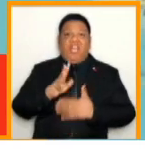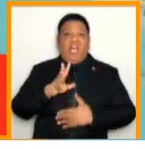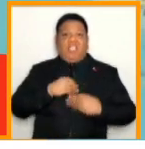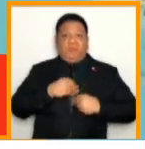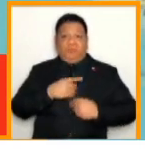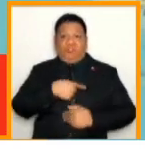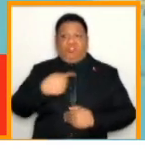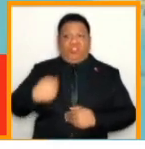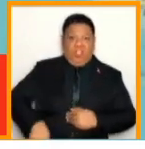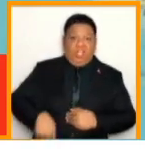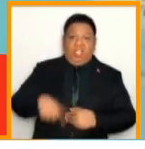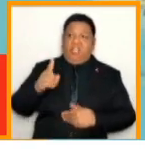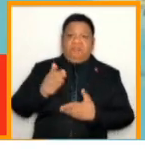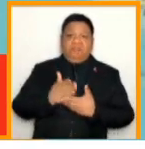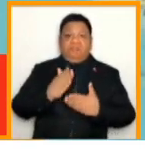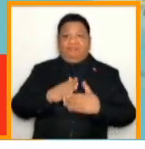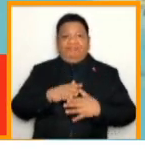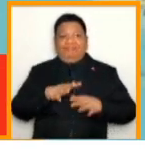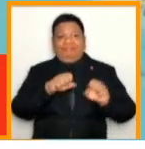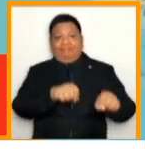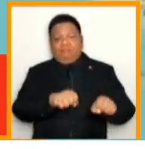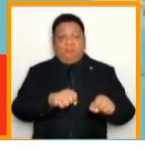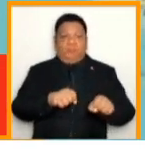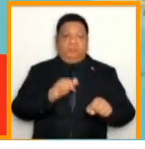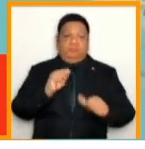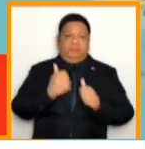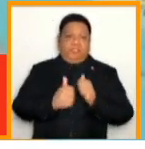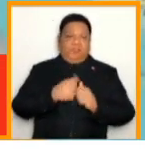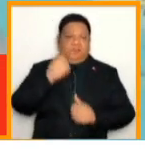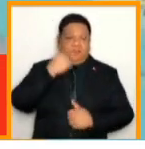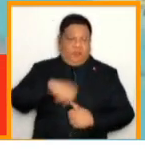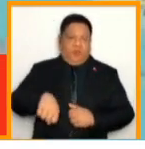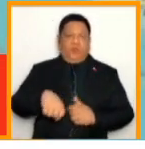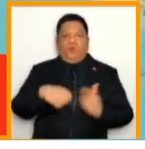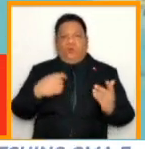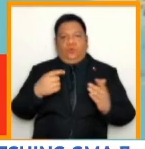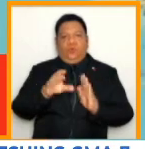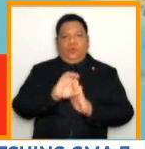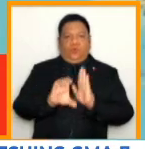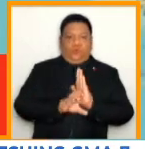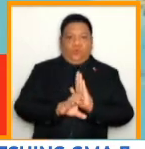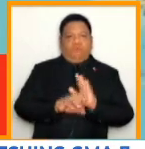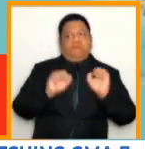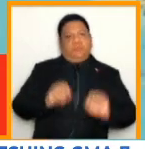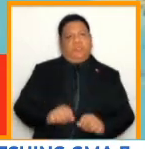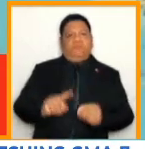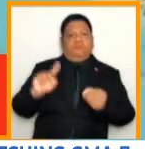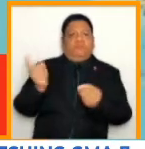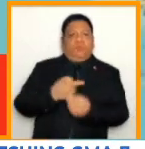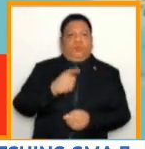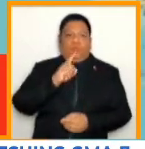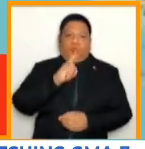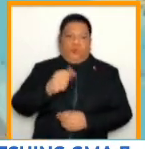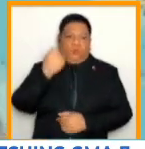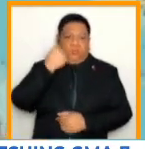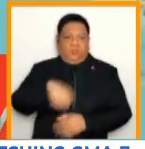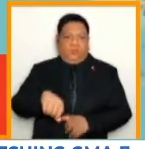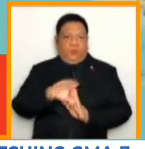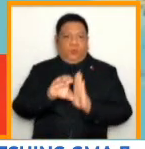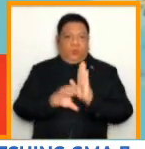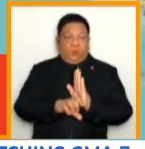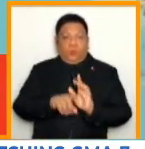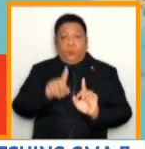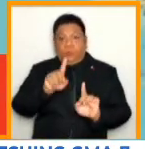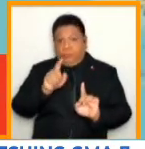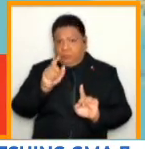for that is Congress should impeach him because he has, that's a culpable violation of the Constitution. But unfortunately, that's